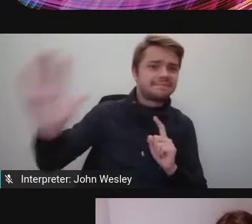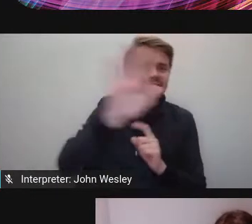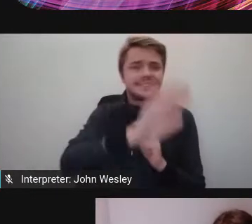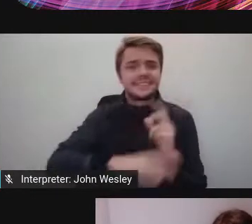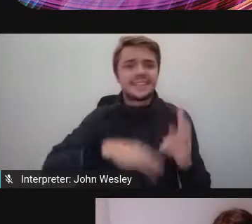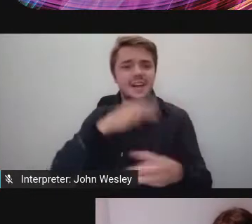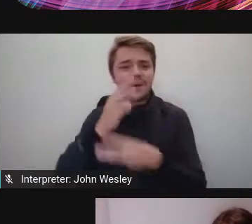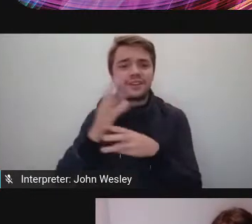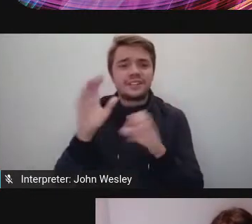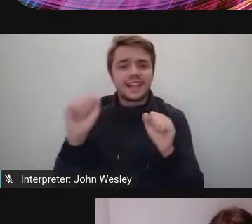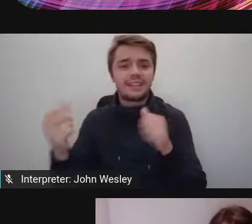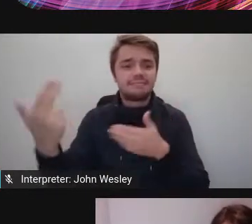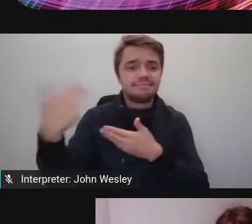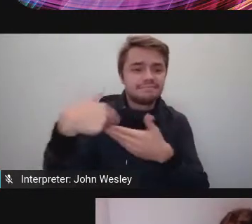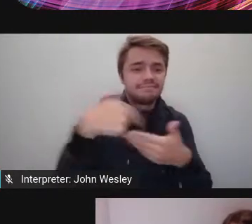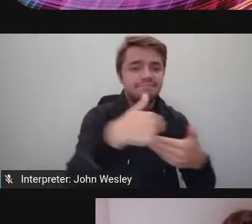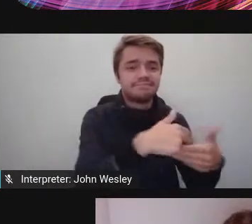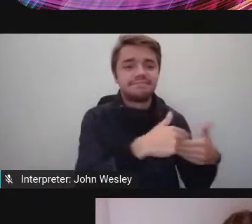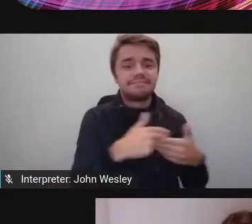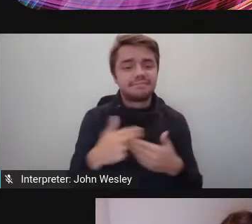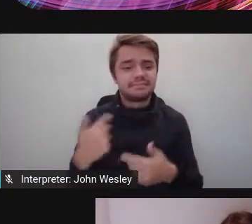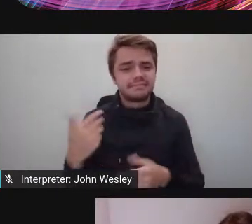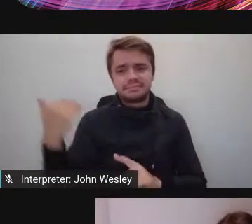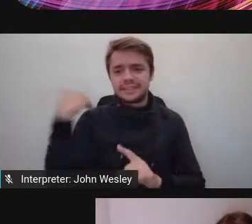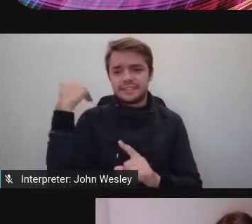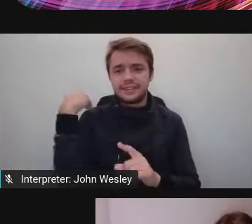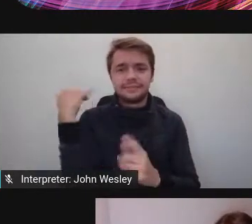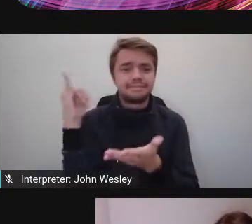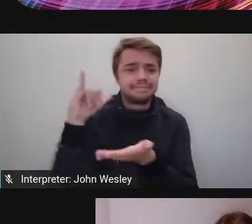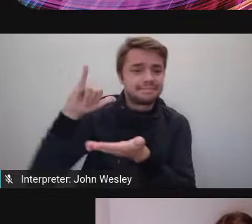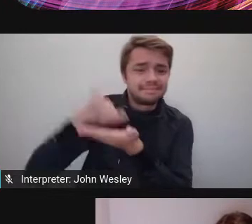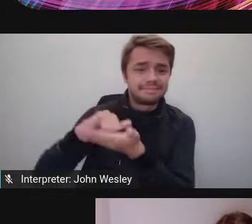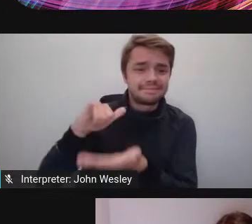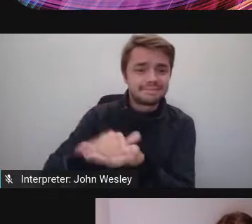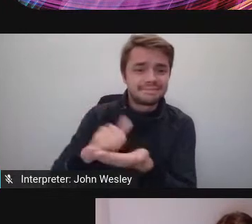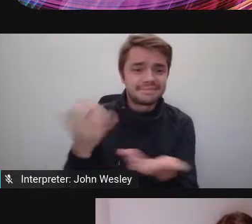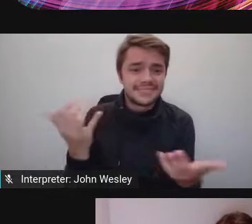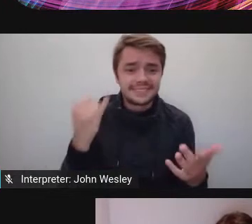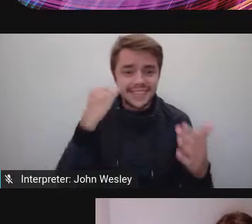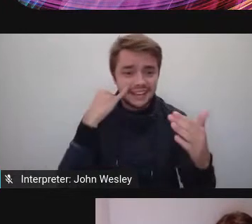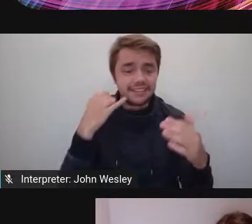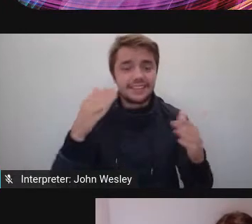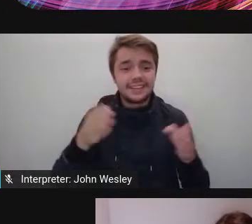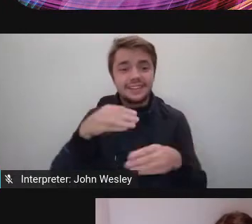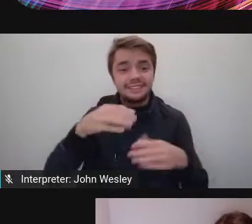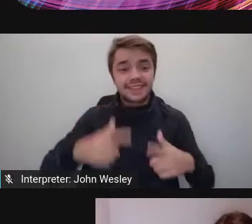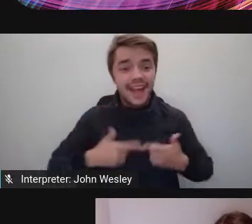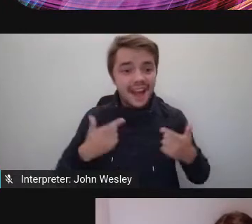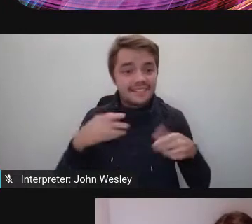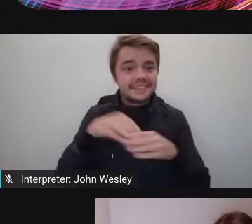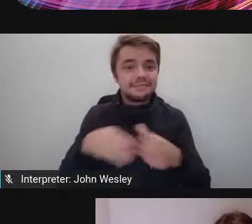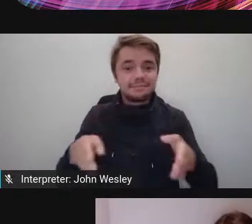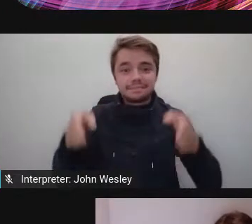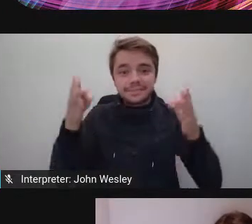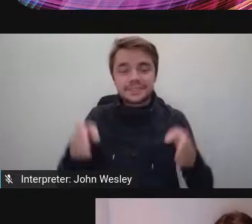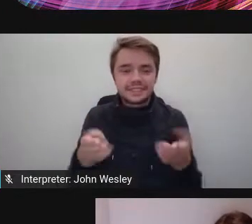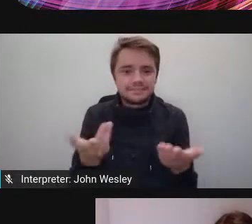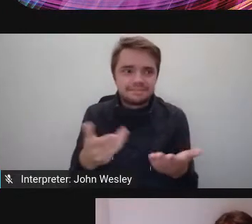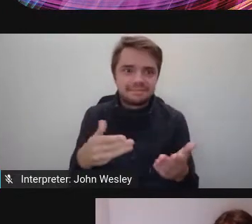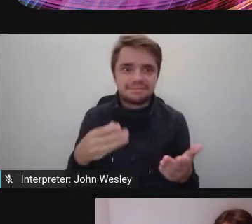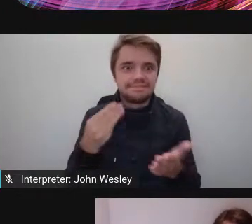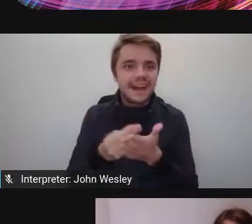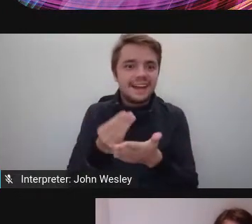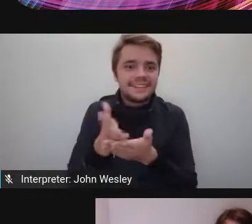would never have been able to do if we were physical because, well, we don't have the budget.